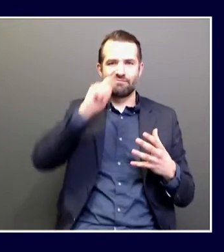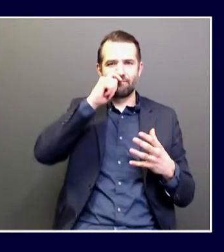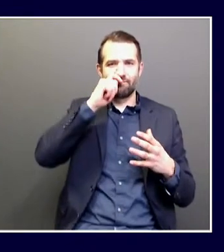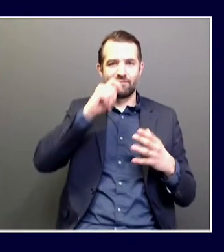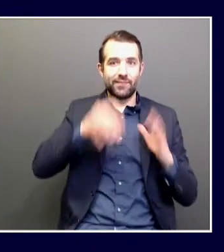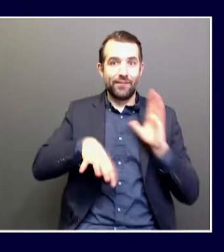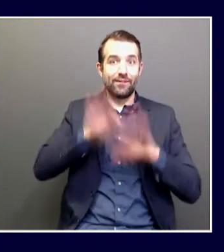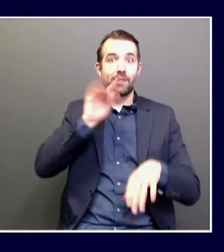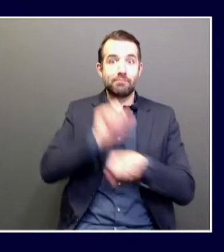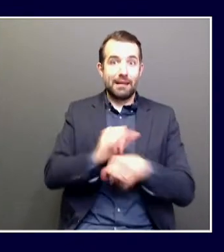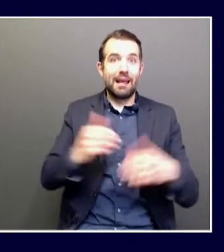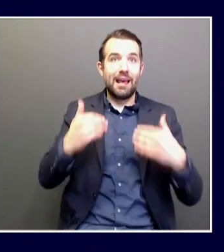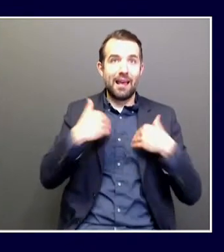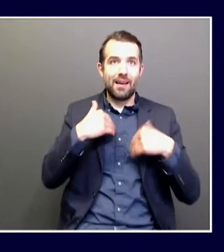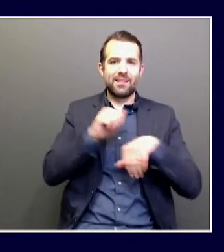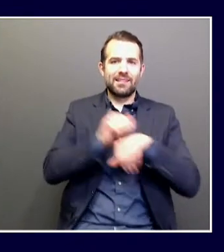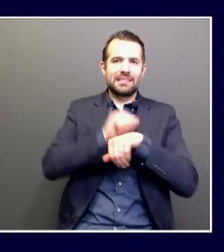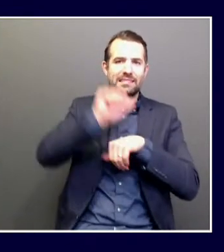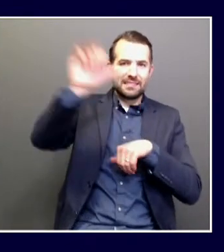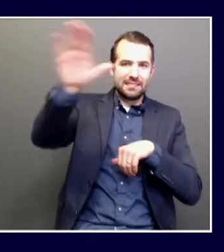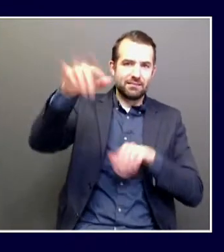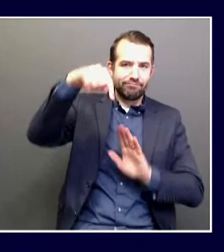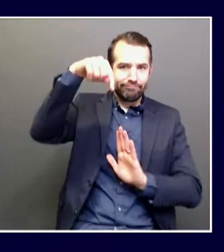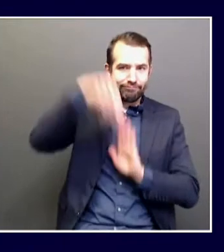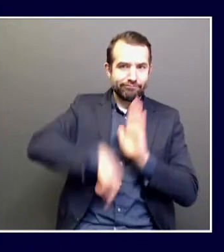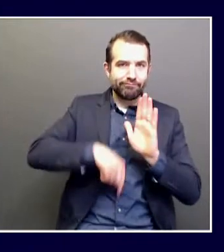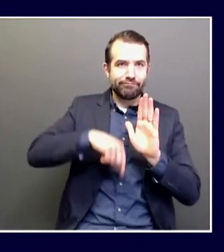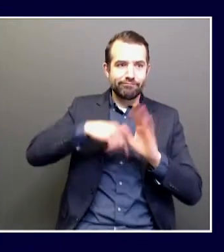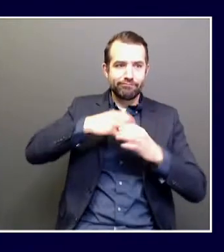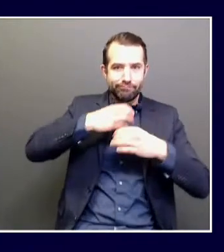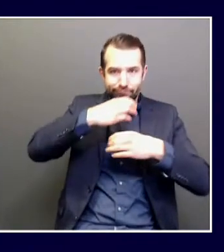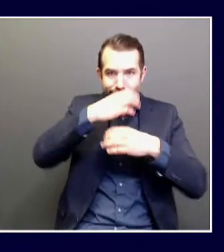typically take to come back? And then I have a question about your answer.